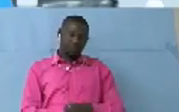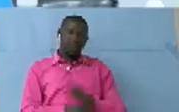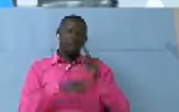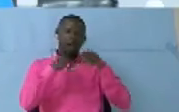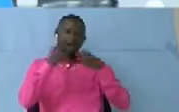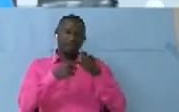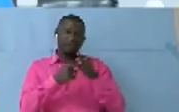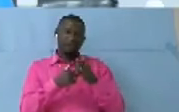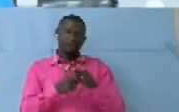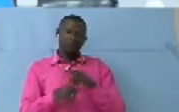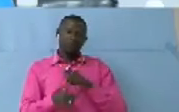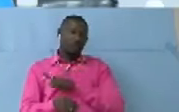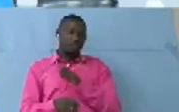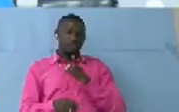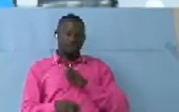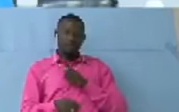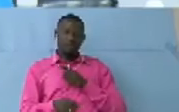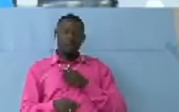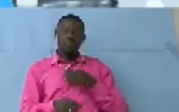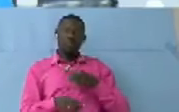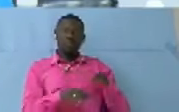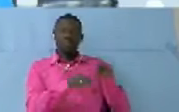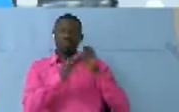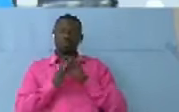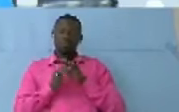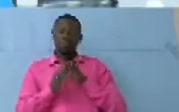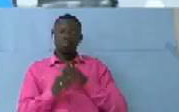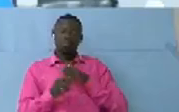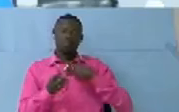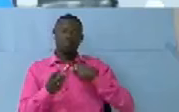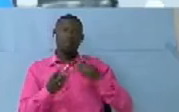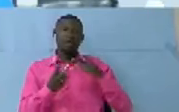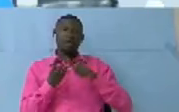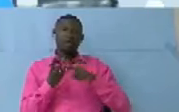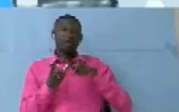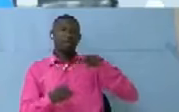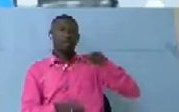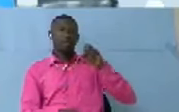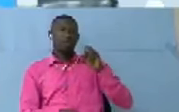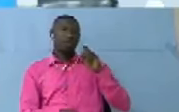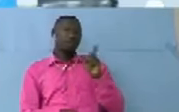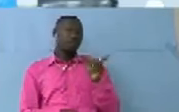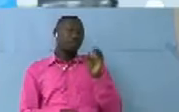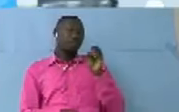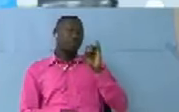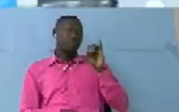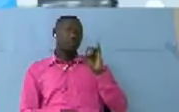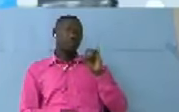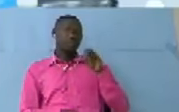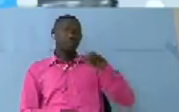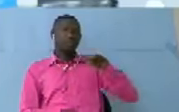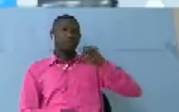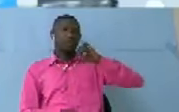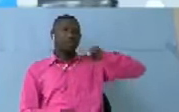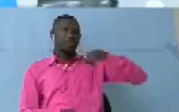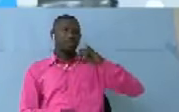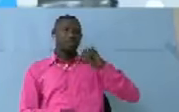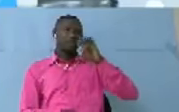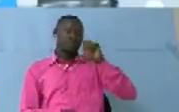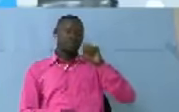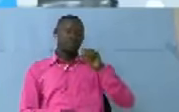in Atalitin Nogoy Blani Piko Pokon, they took me and Nogoy Njai into a pickup. We sit at Piko Pokoma. We